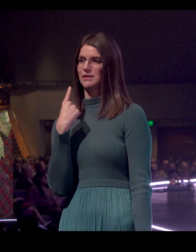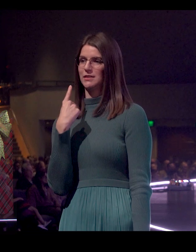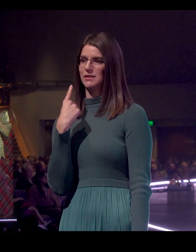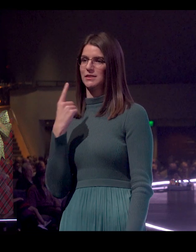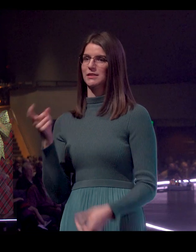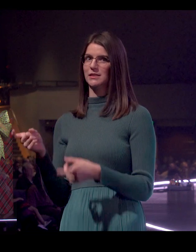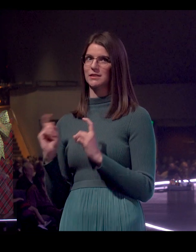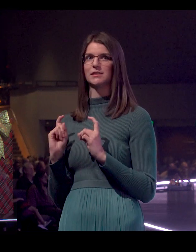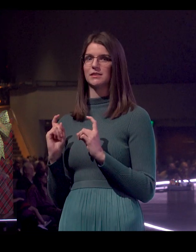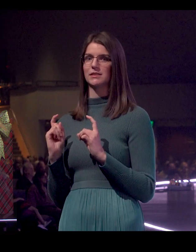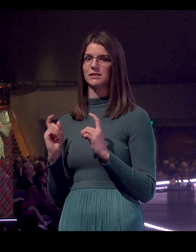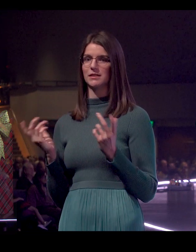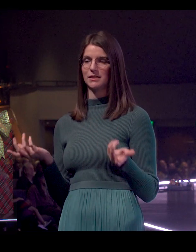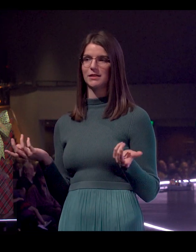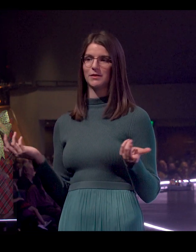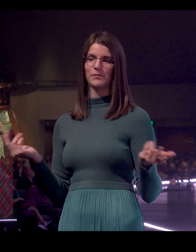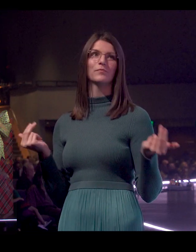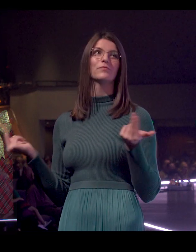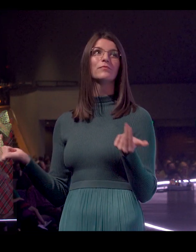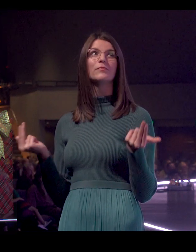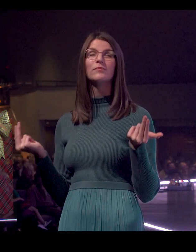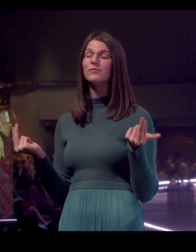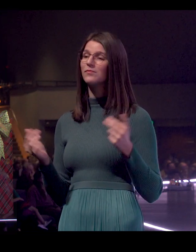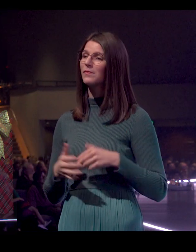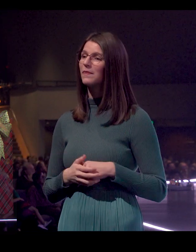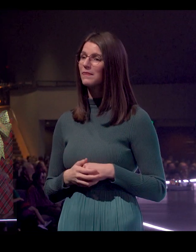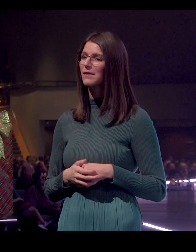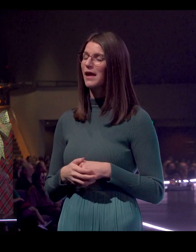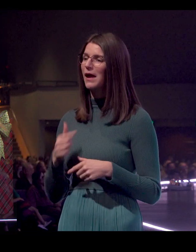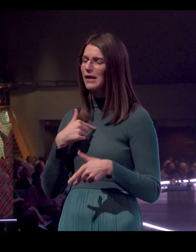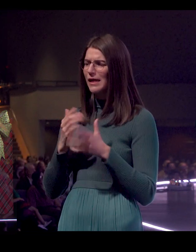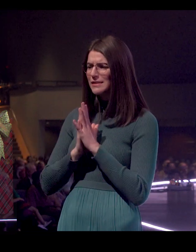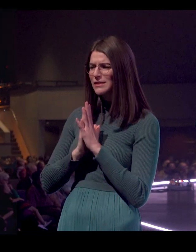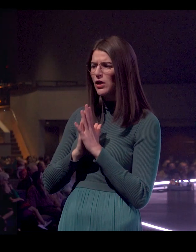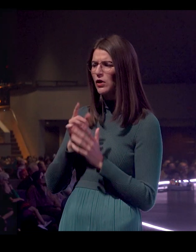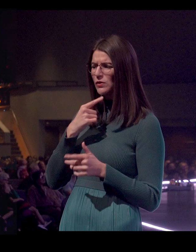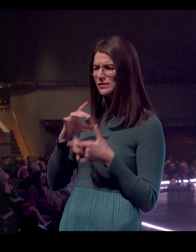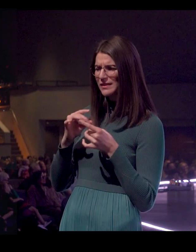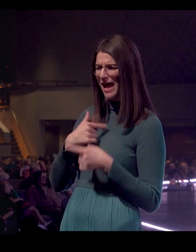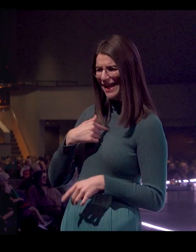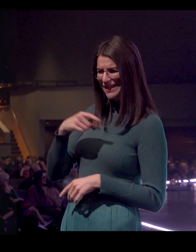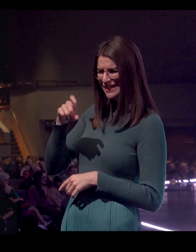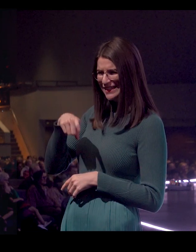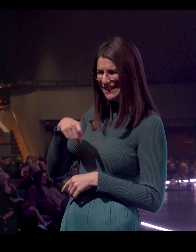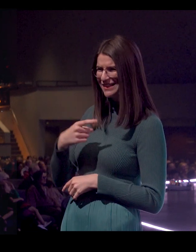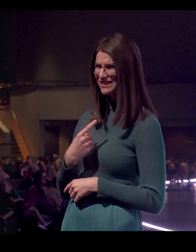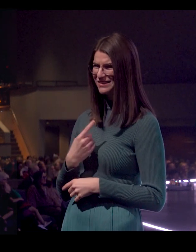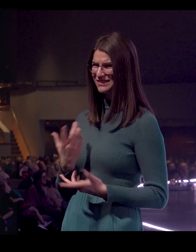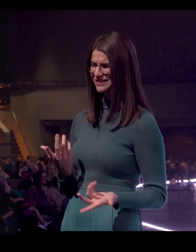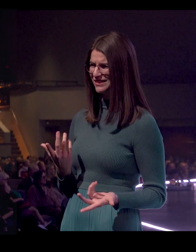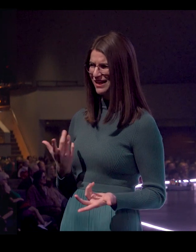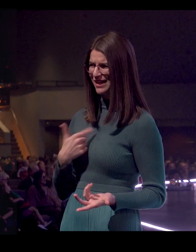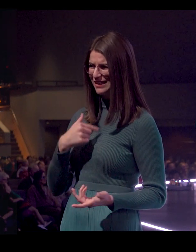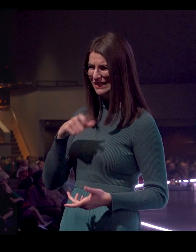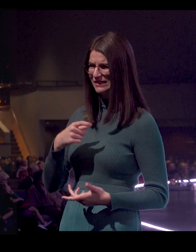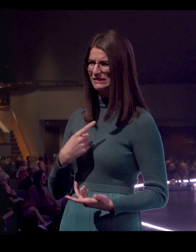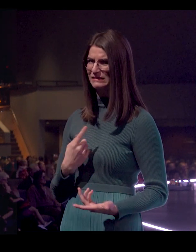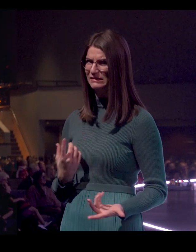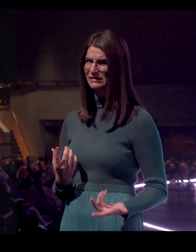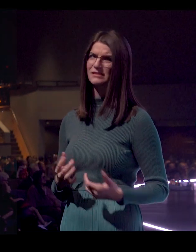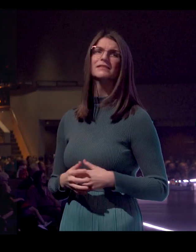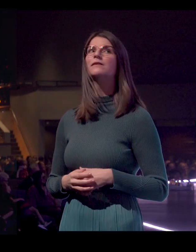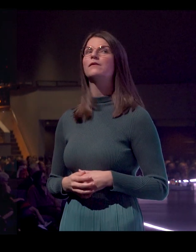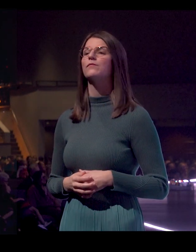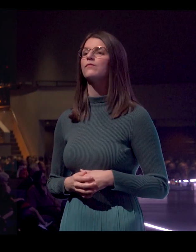is, are you saying I need this? Is this what you're saying? Now, to her credit, she's a great gift giver, and I think I